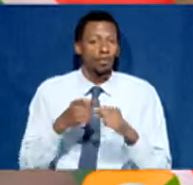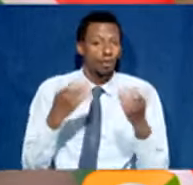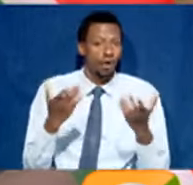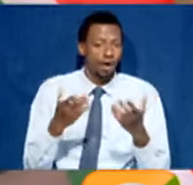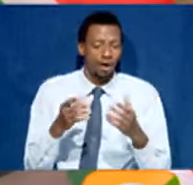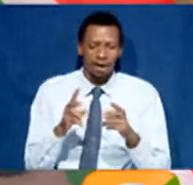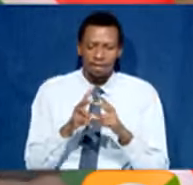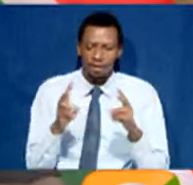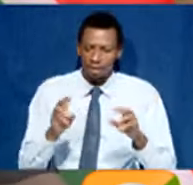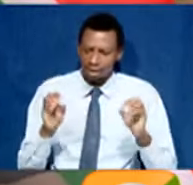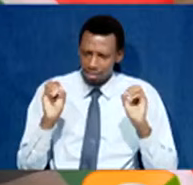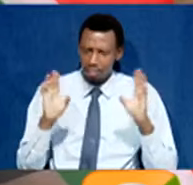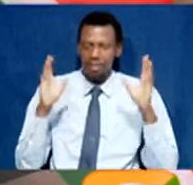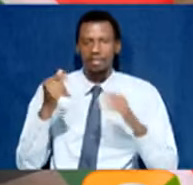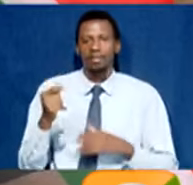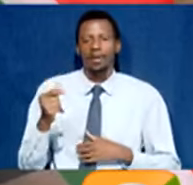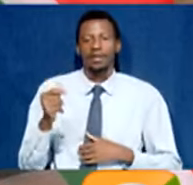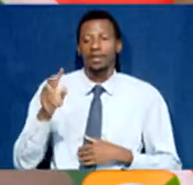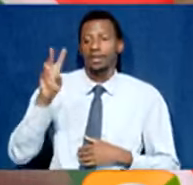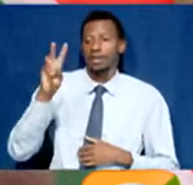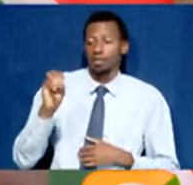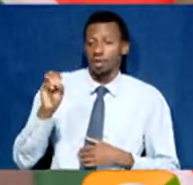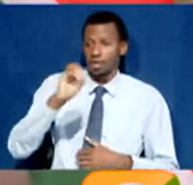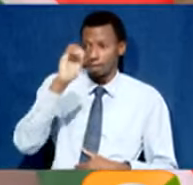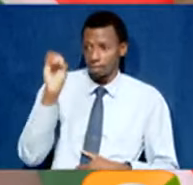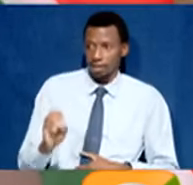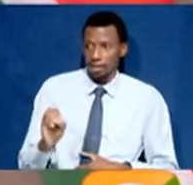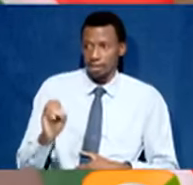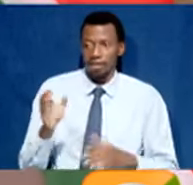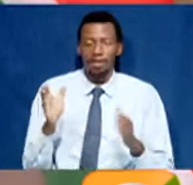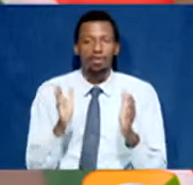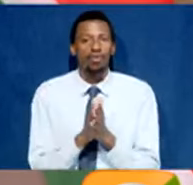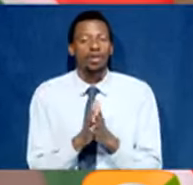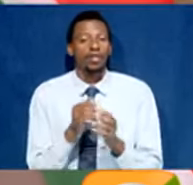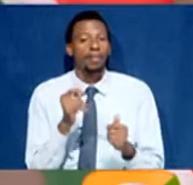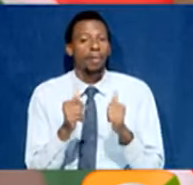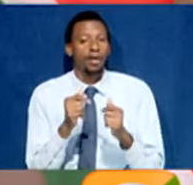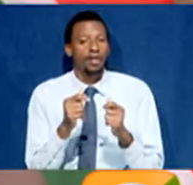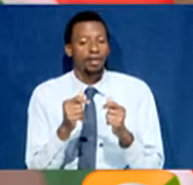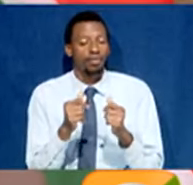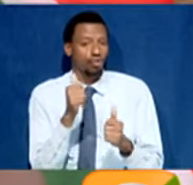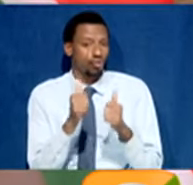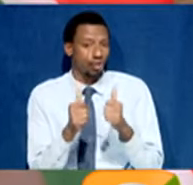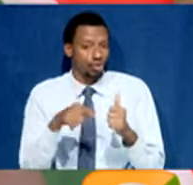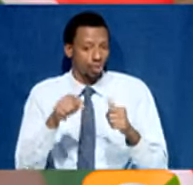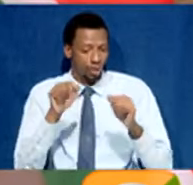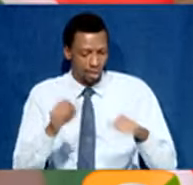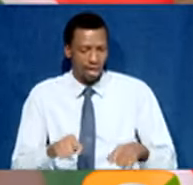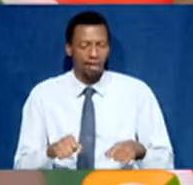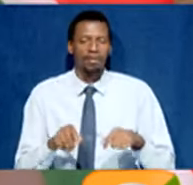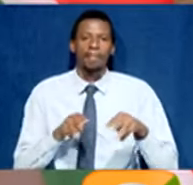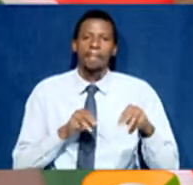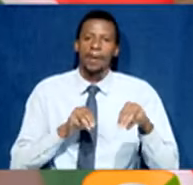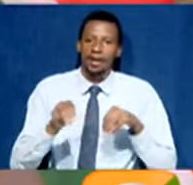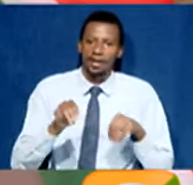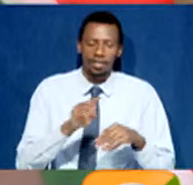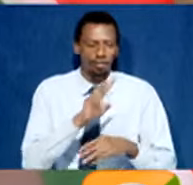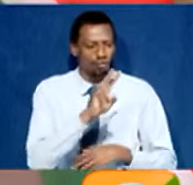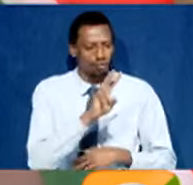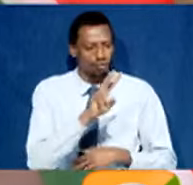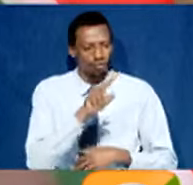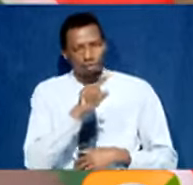very expensive money at 20%, with money that we can manage at